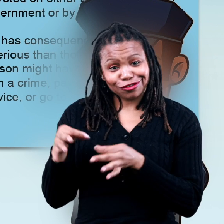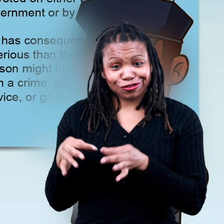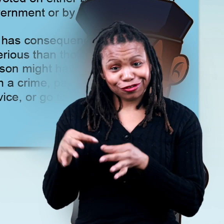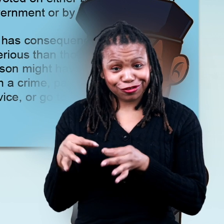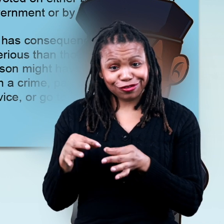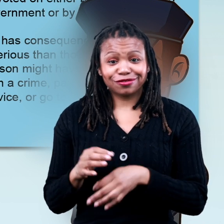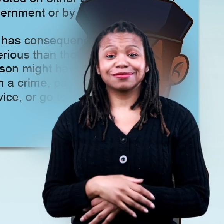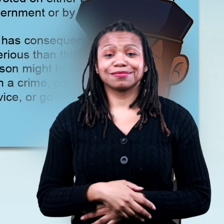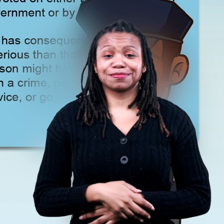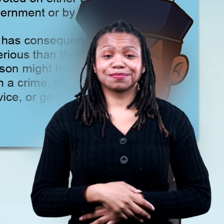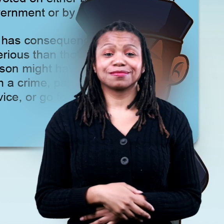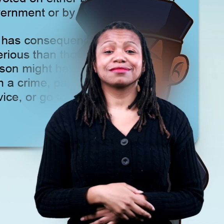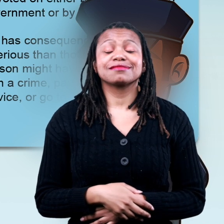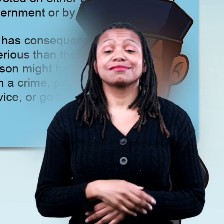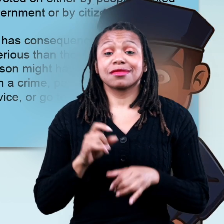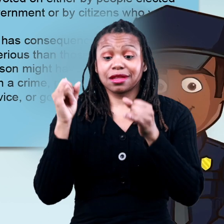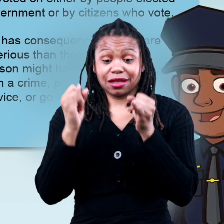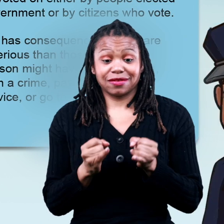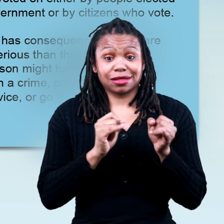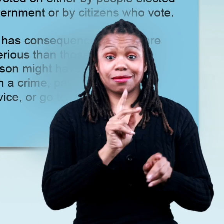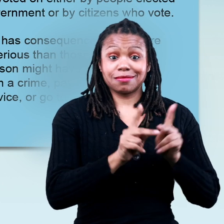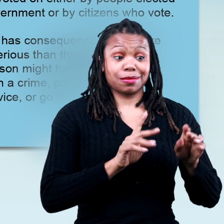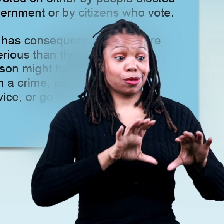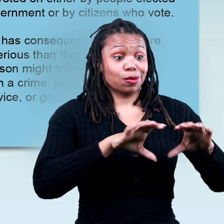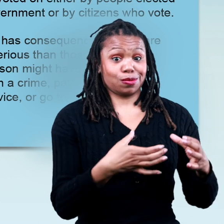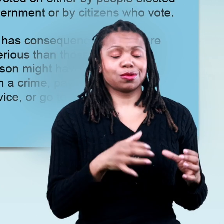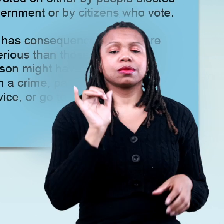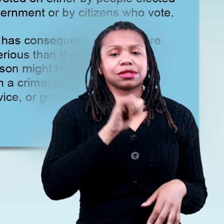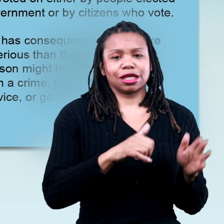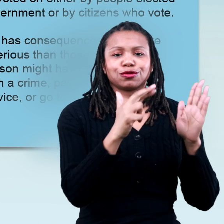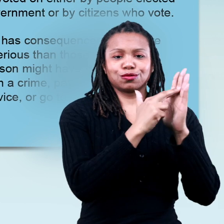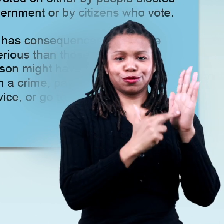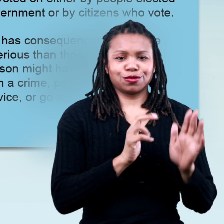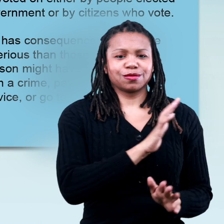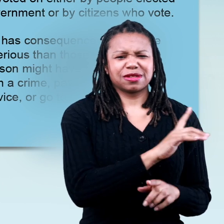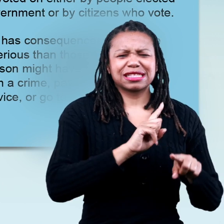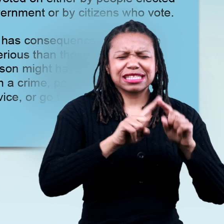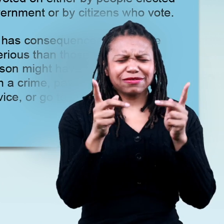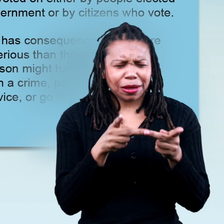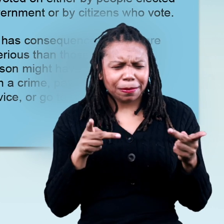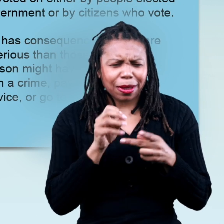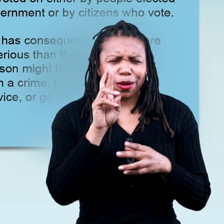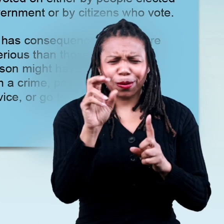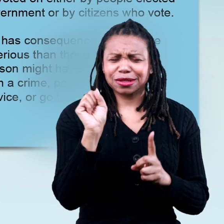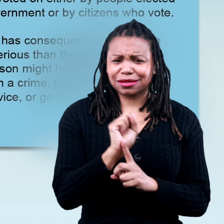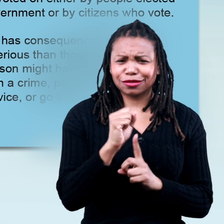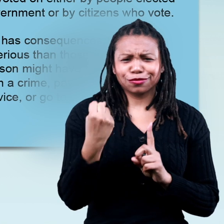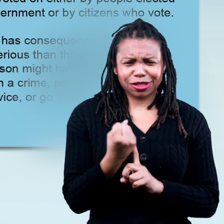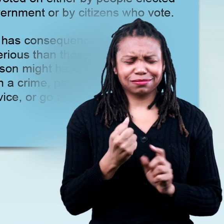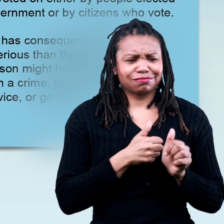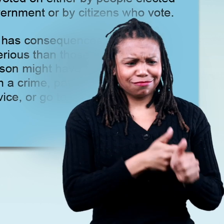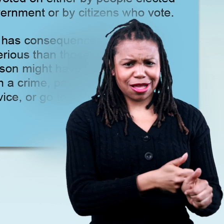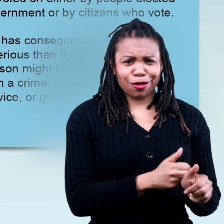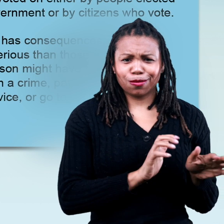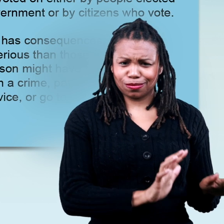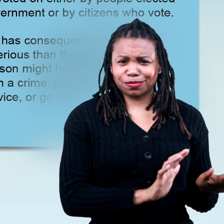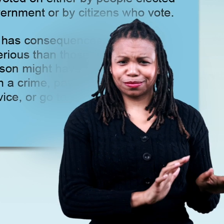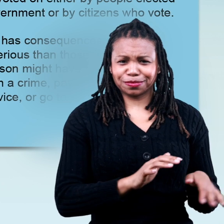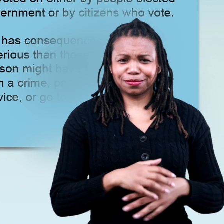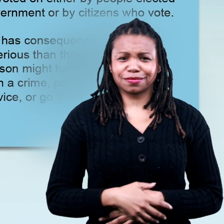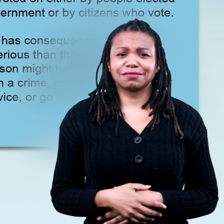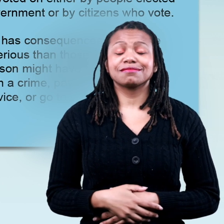police officers and judges. Individuals or groups of people usually make rules for different places